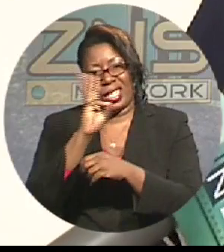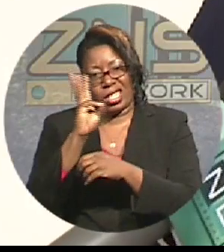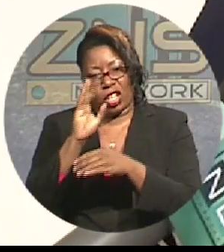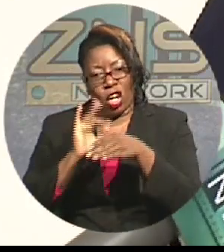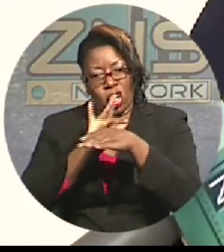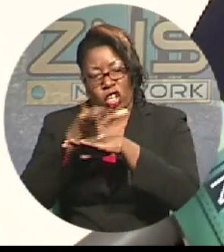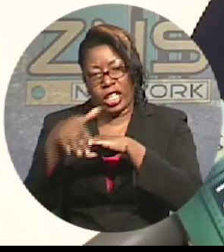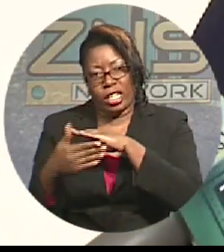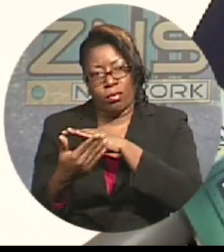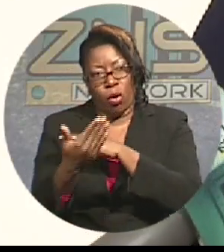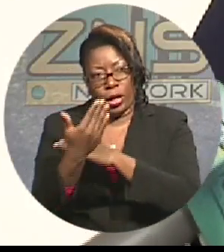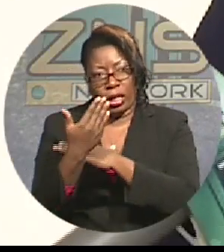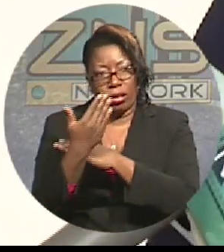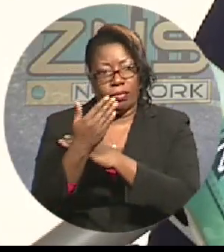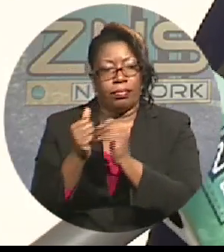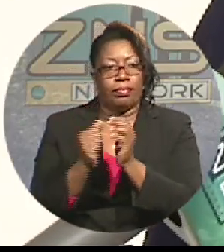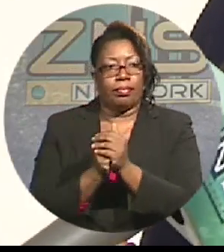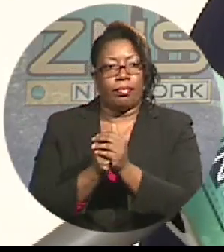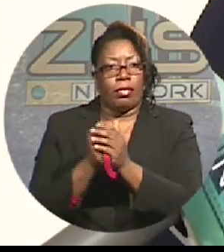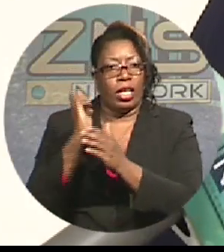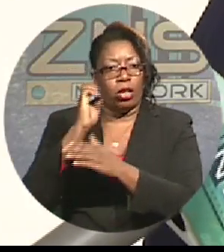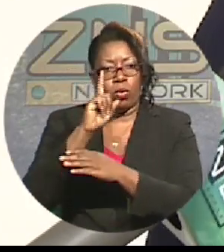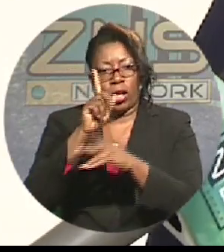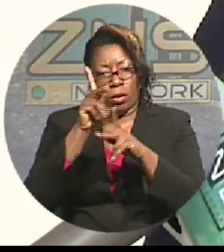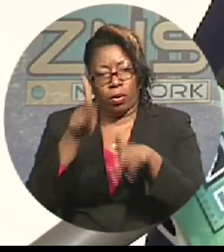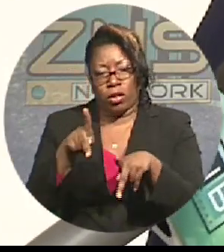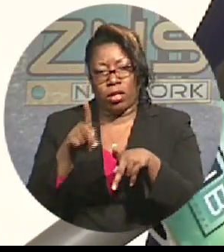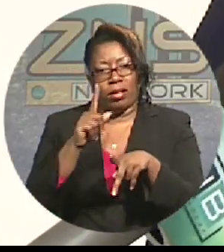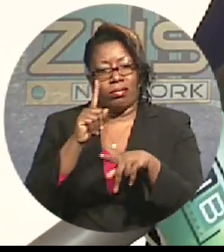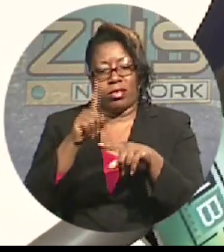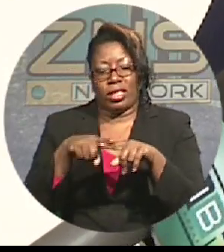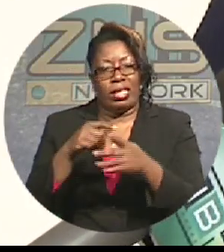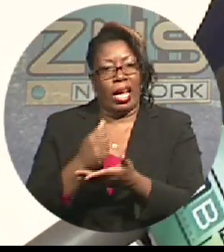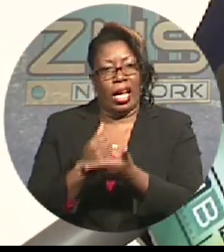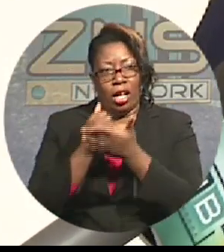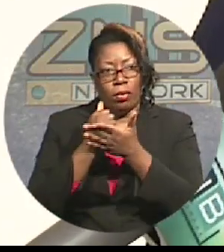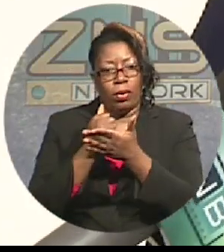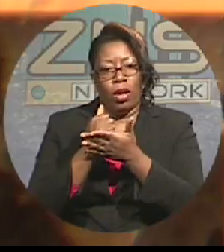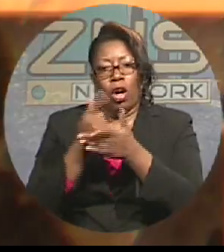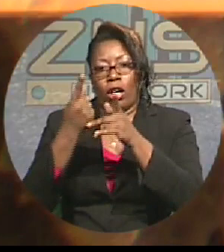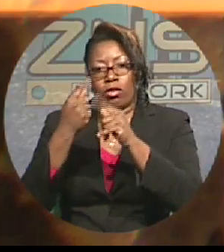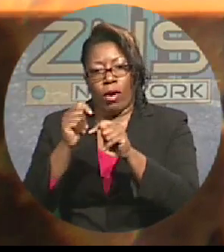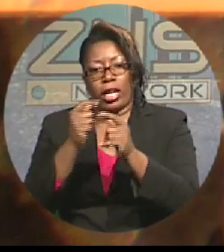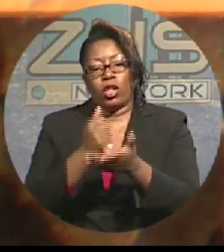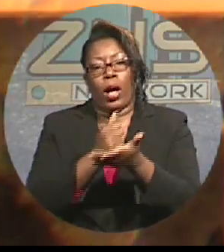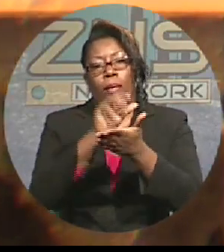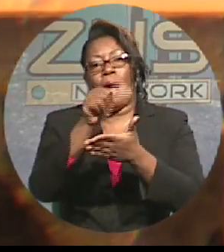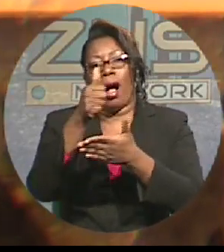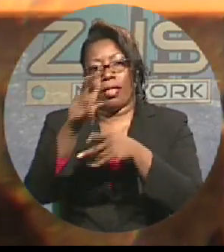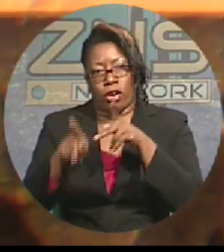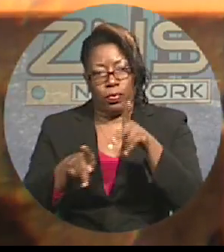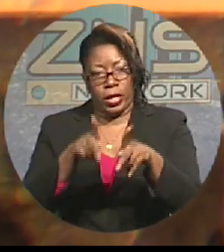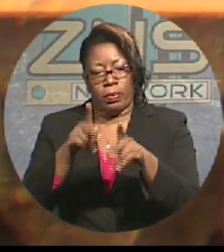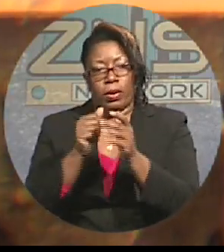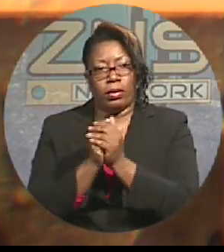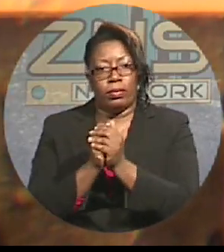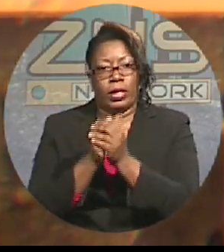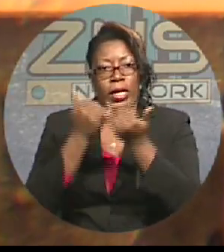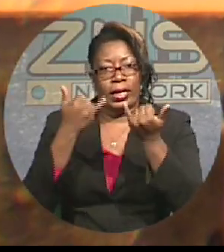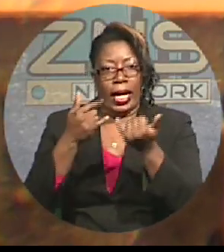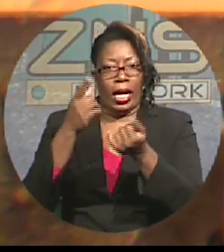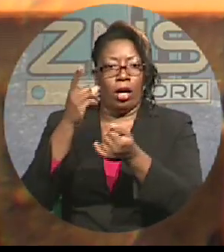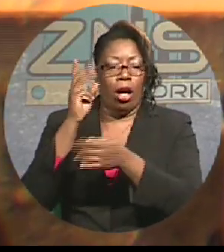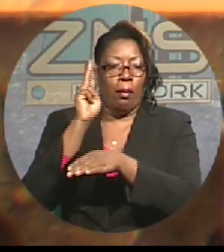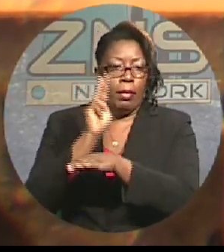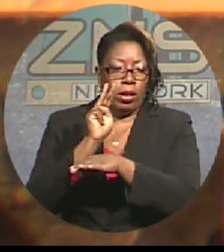day. He's one of those persons who just couldn't help himself from helping people. Youth, Sports and Culture Minister Daniel